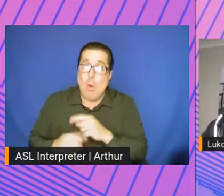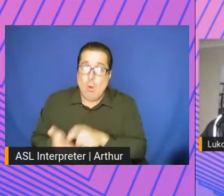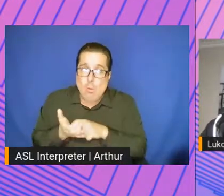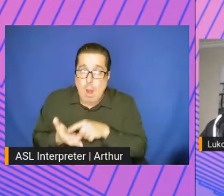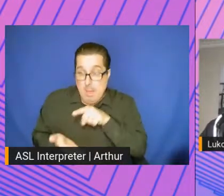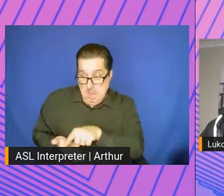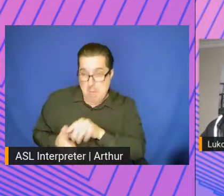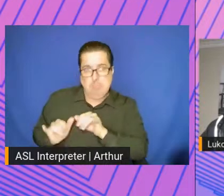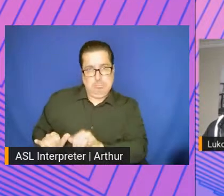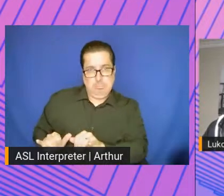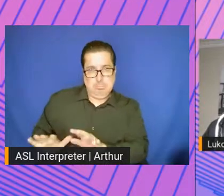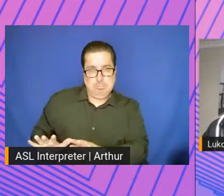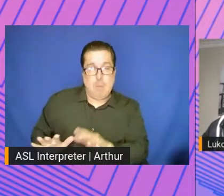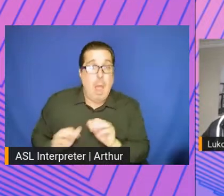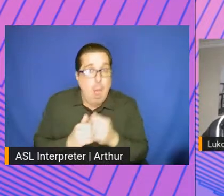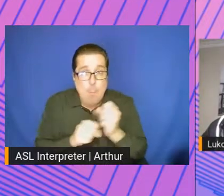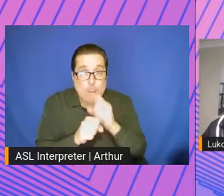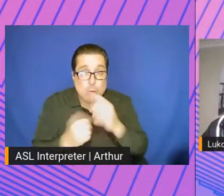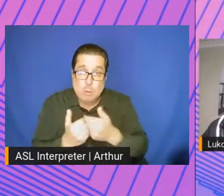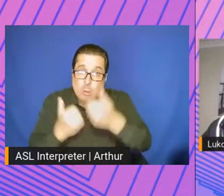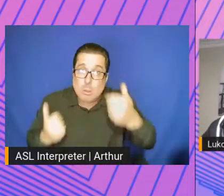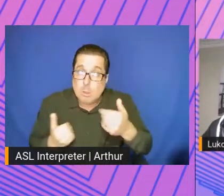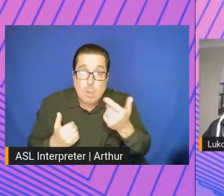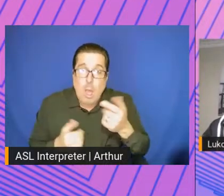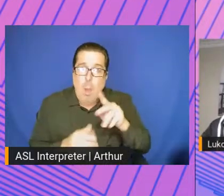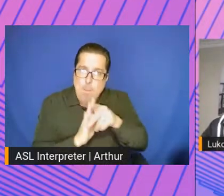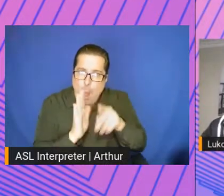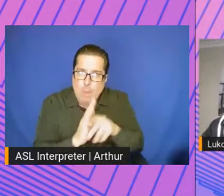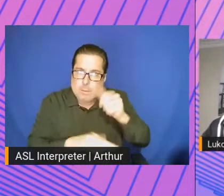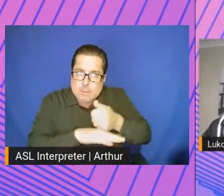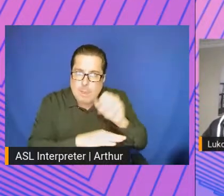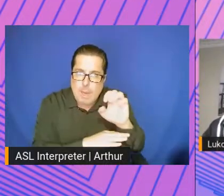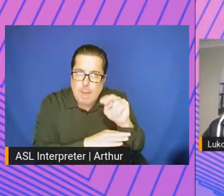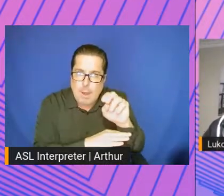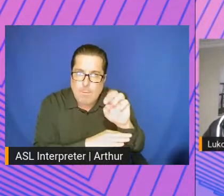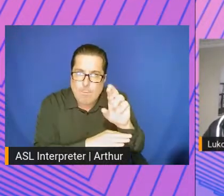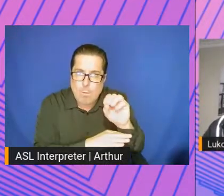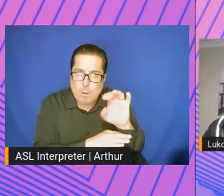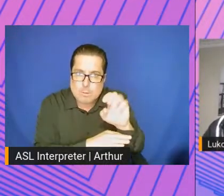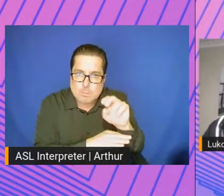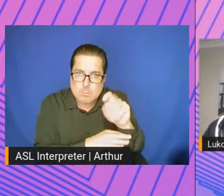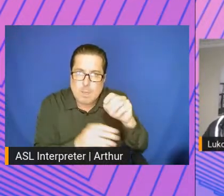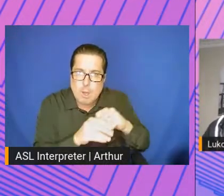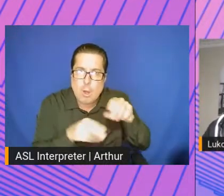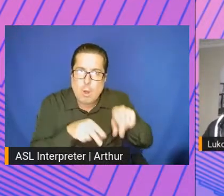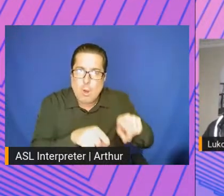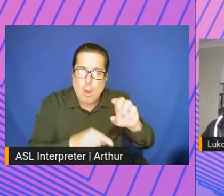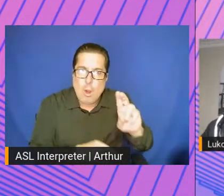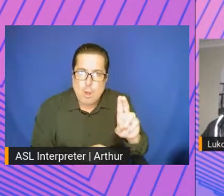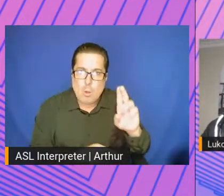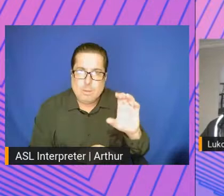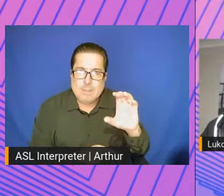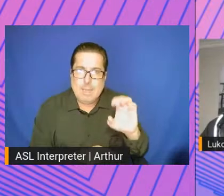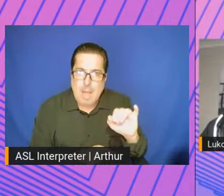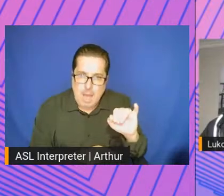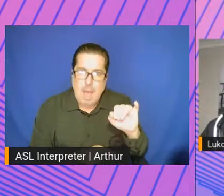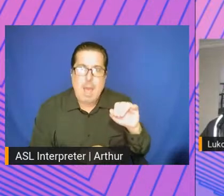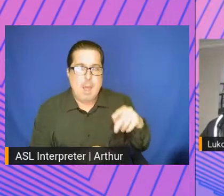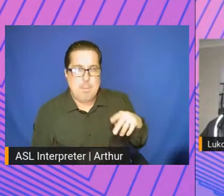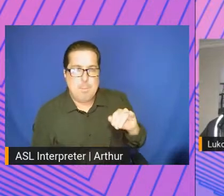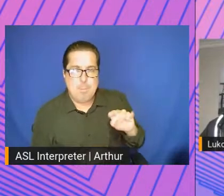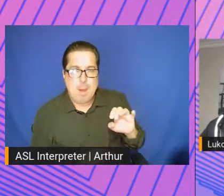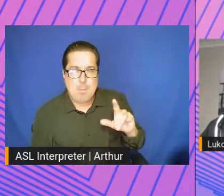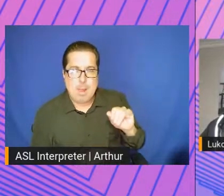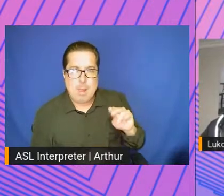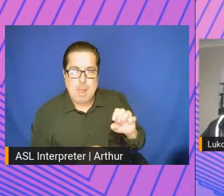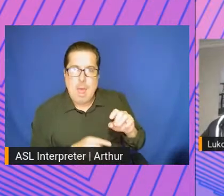doing that is essentially to make use of policy enforcement during your CI pipeline stage. And I have a couple of examples